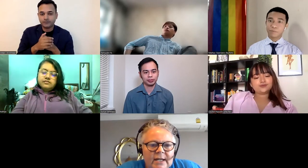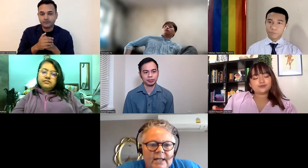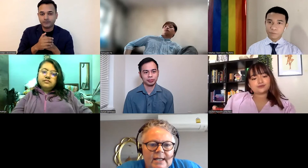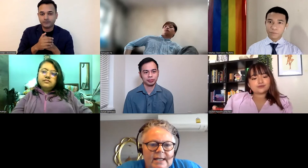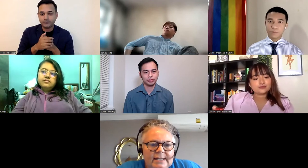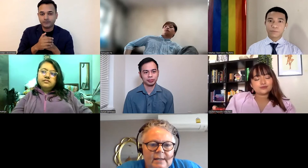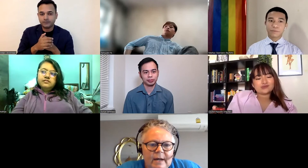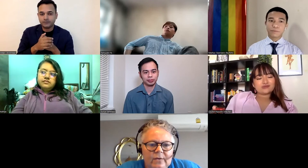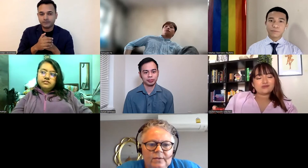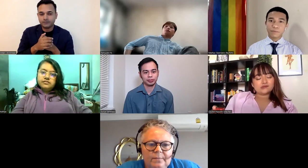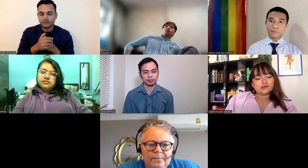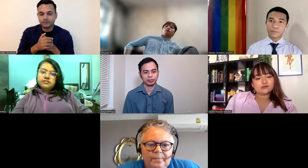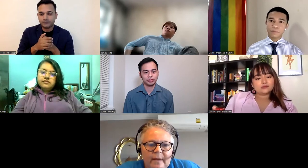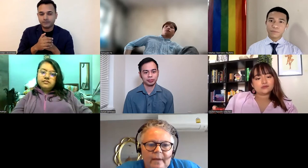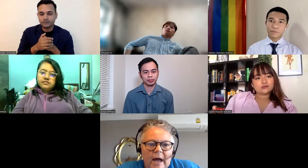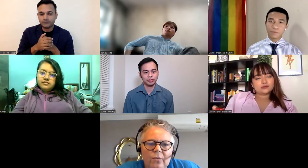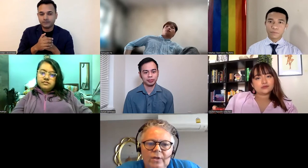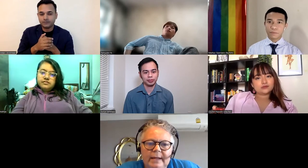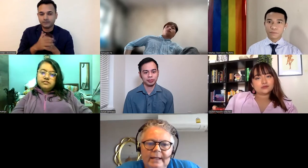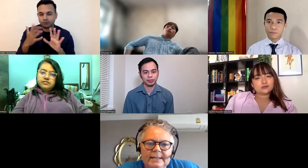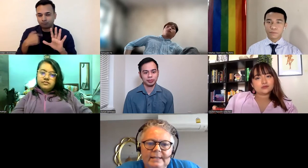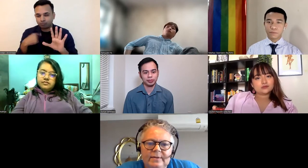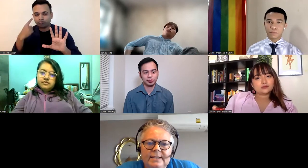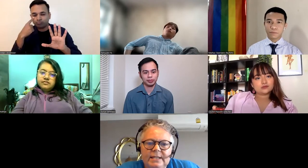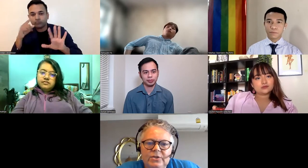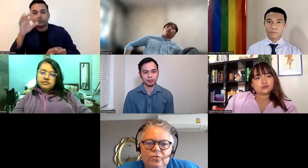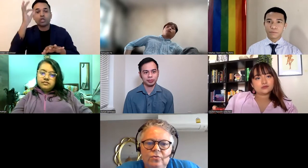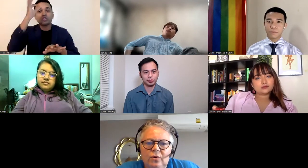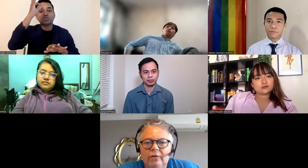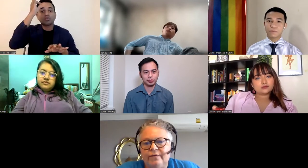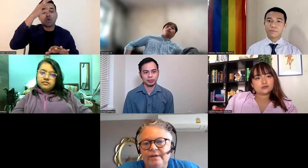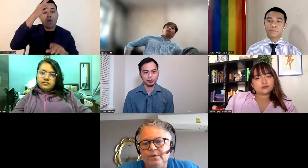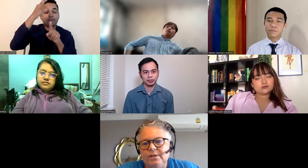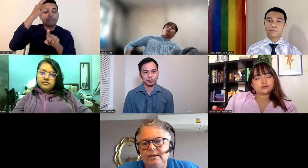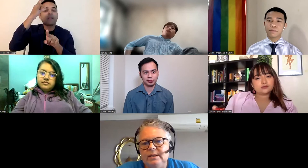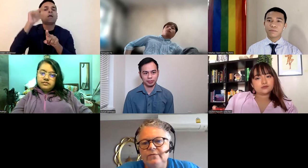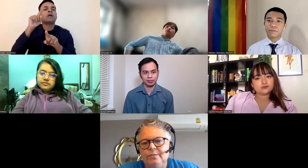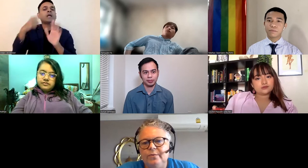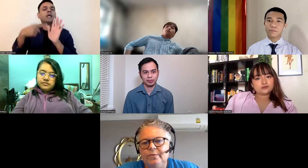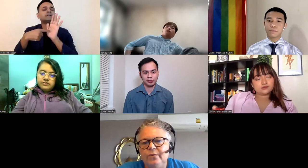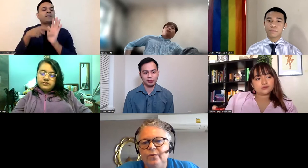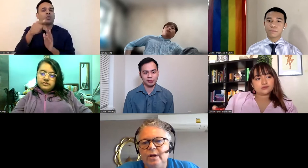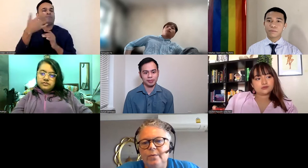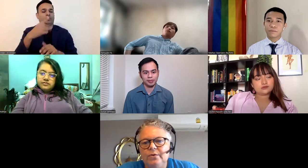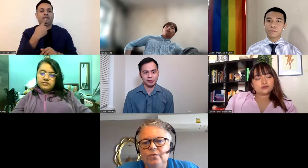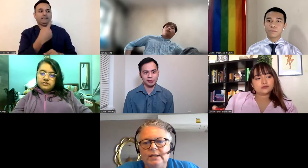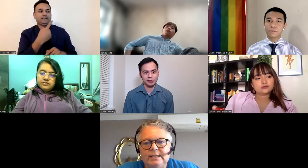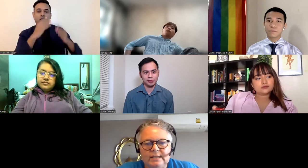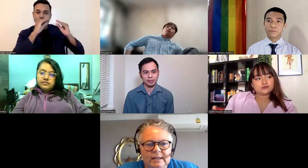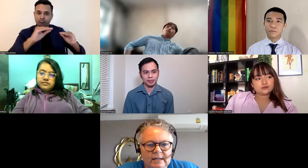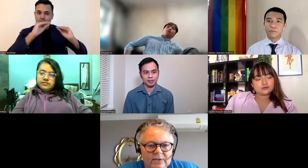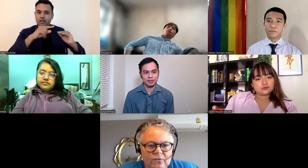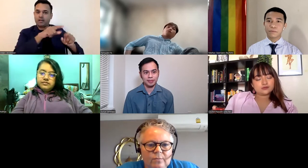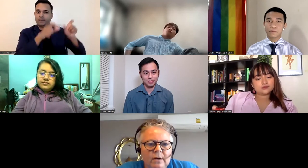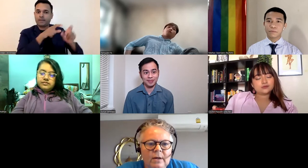here is about how would a panelist address the issue of responsibility for procuring opportunities